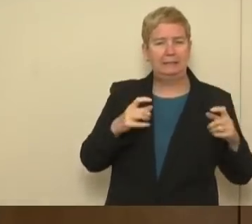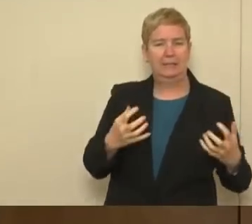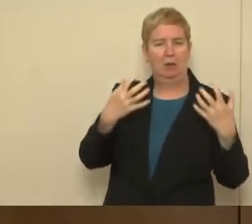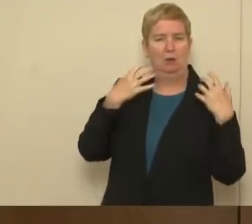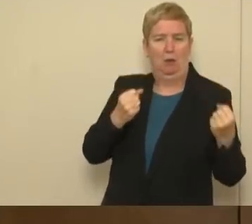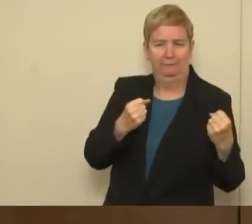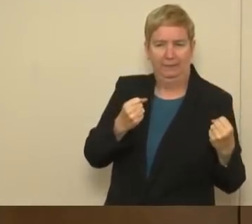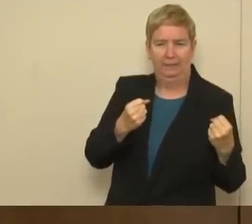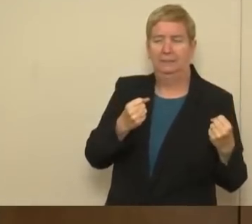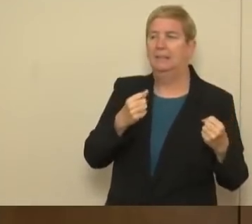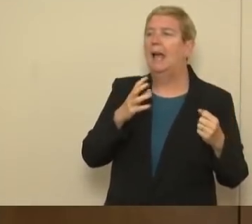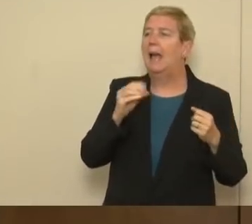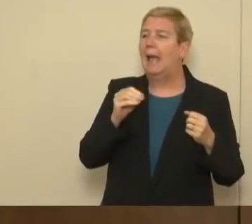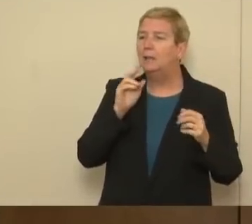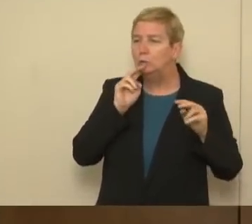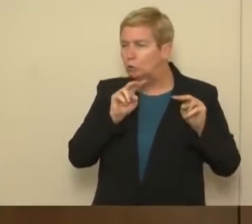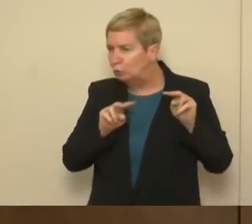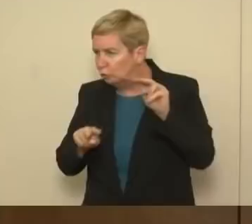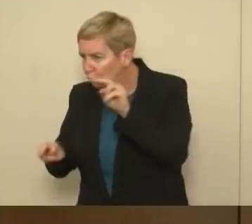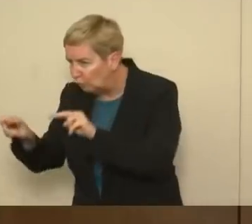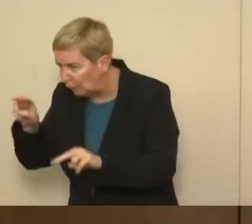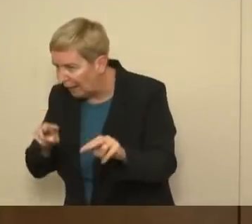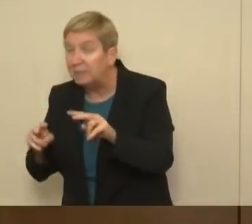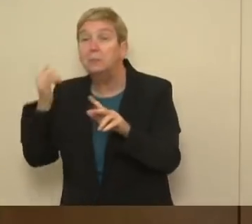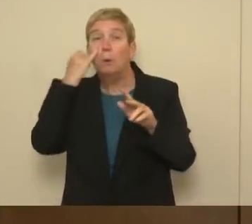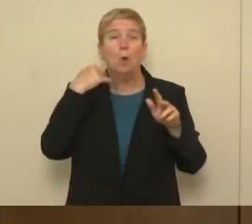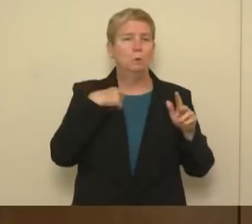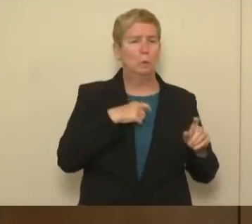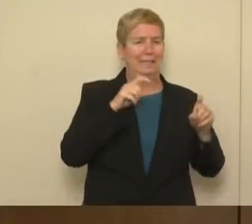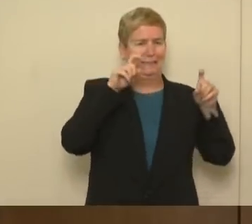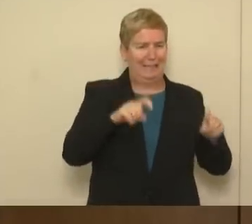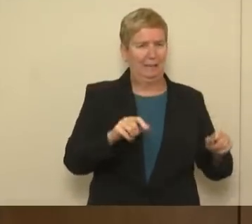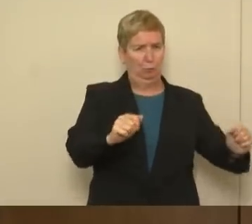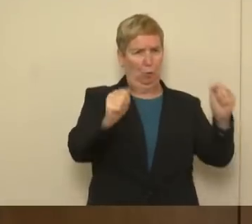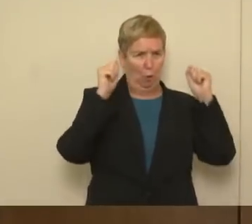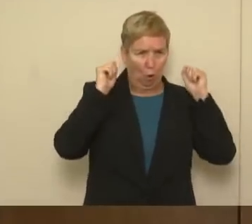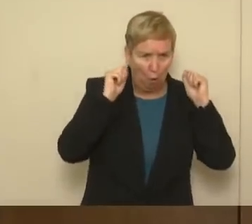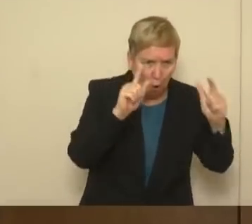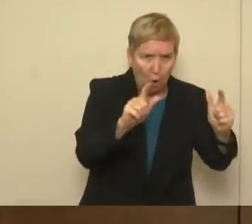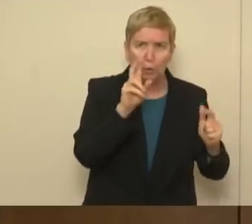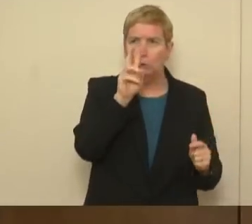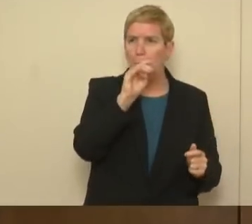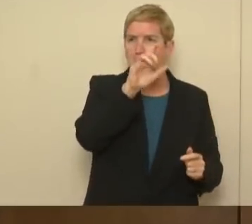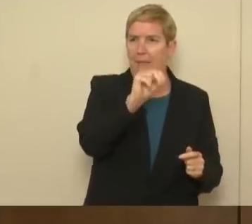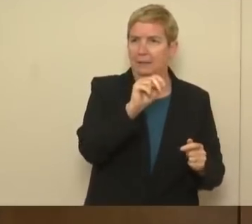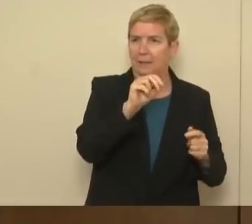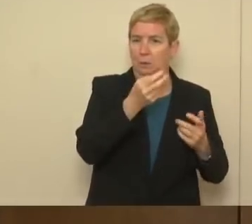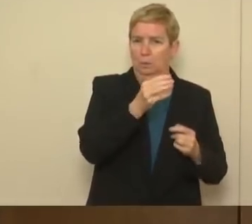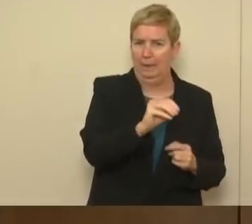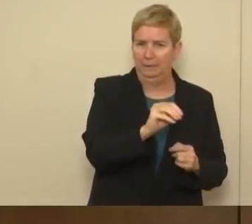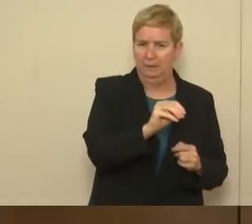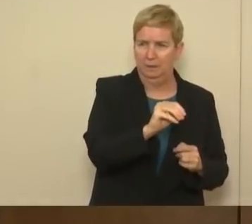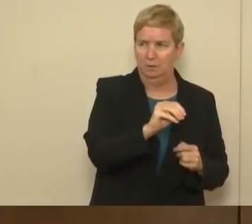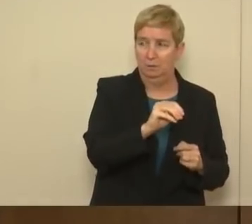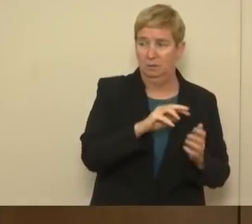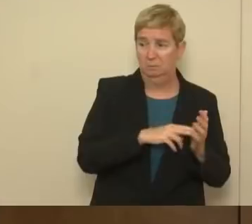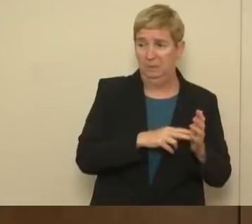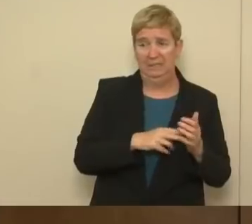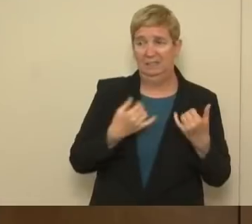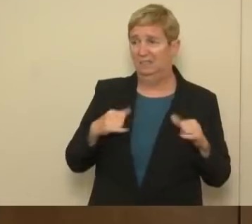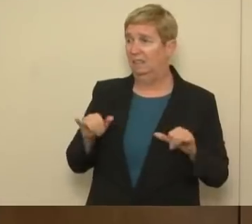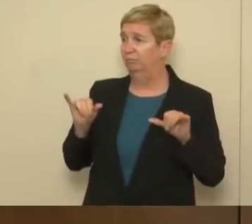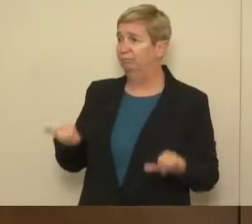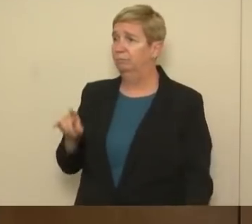tested all 2 million New Mexicans, if our positivity rates are low enough, you should end up with the same per